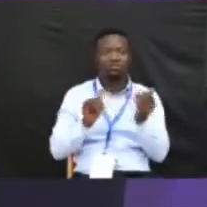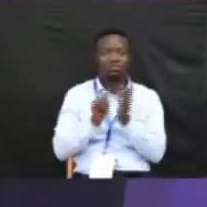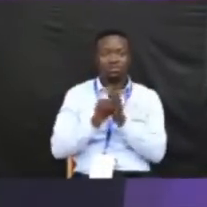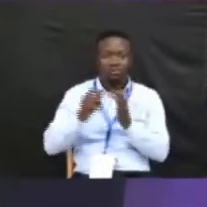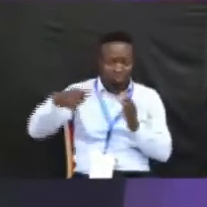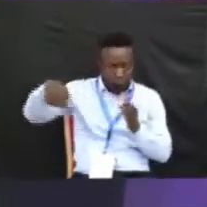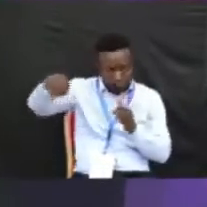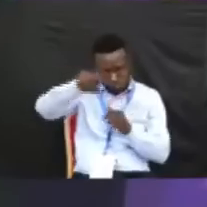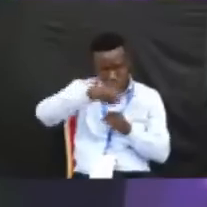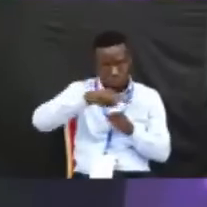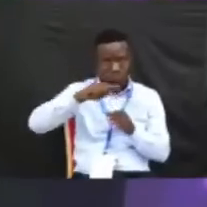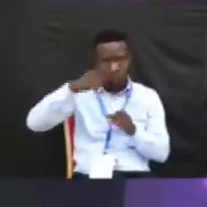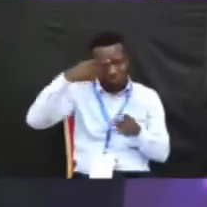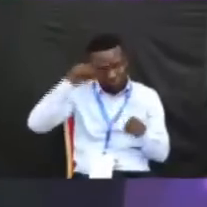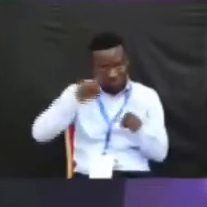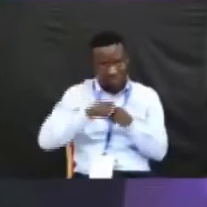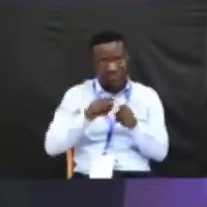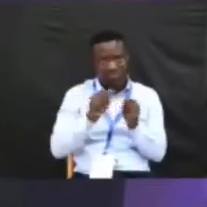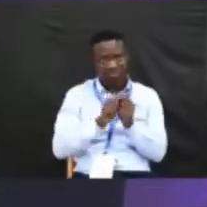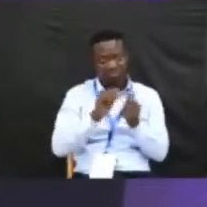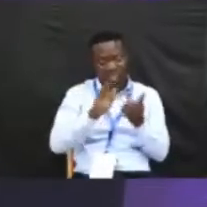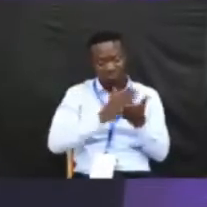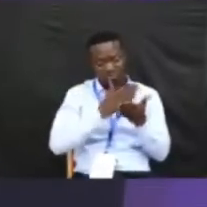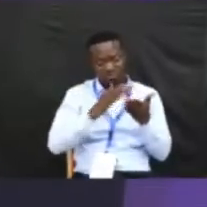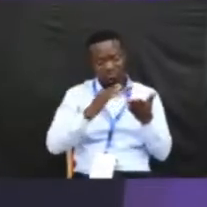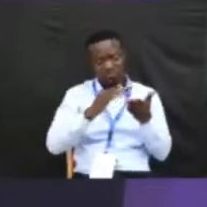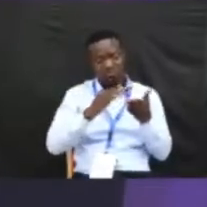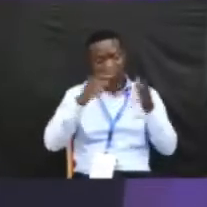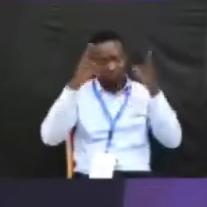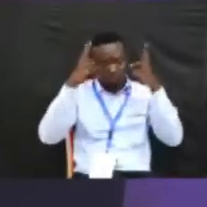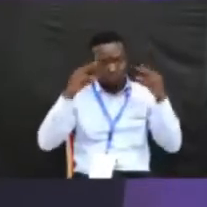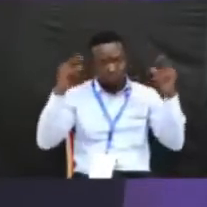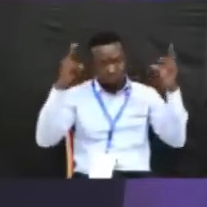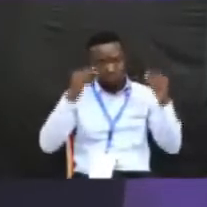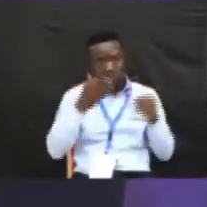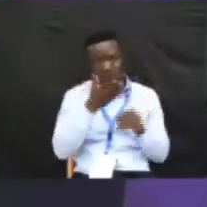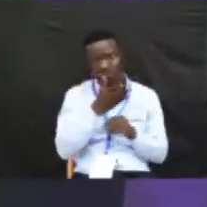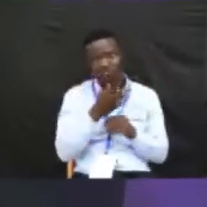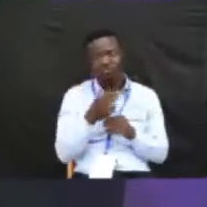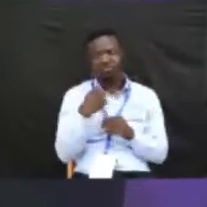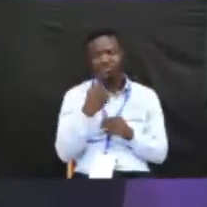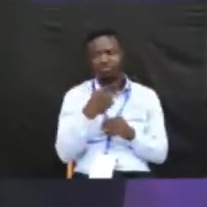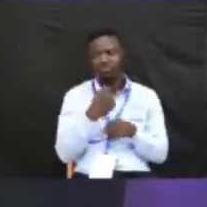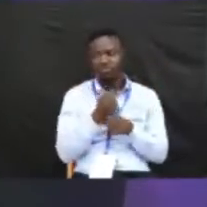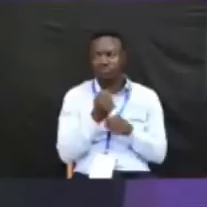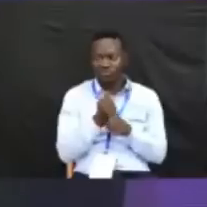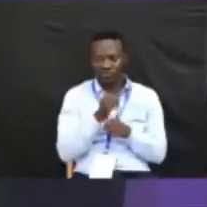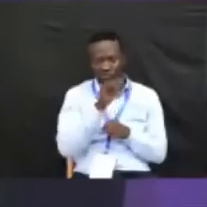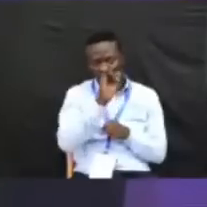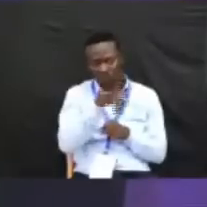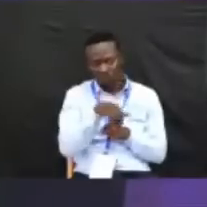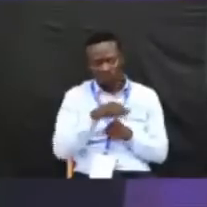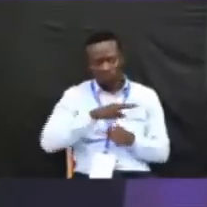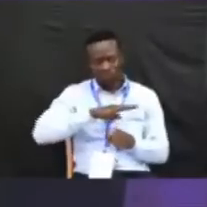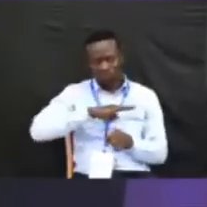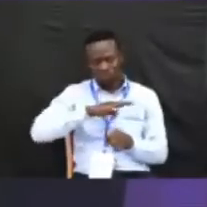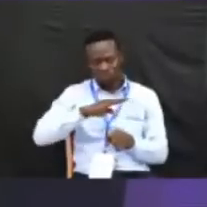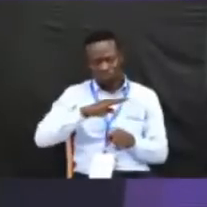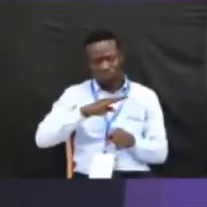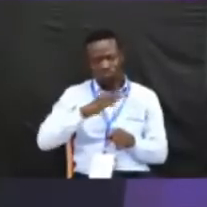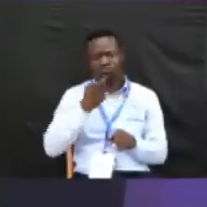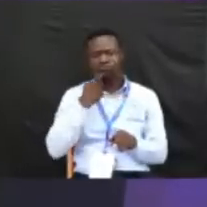agree with this song of Moses who is making this what I call a confident